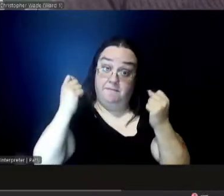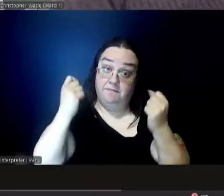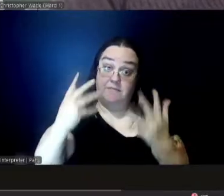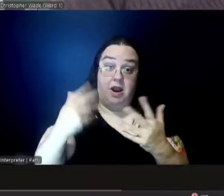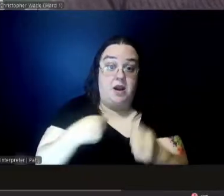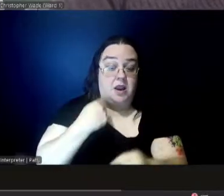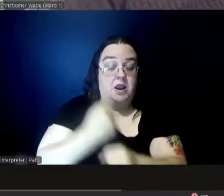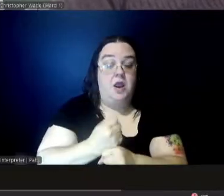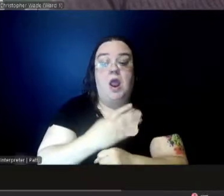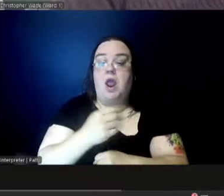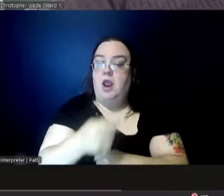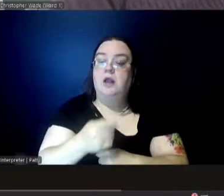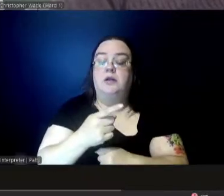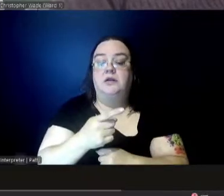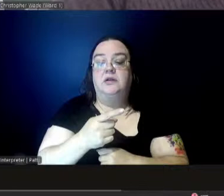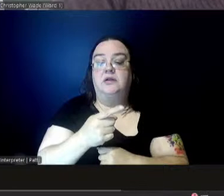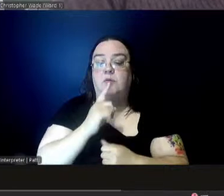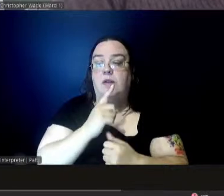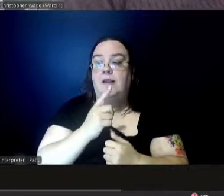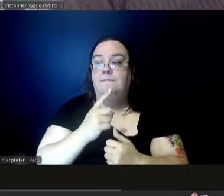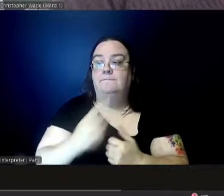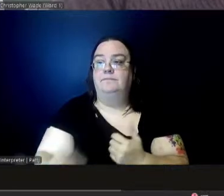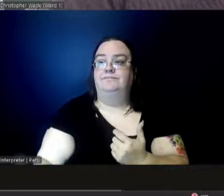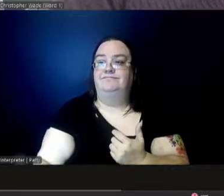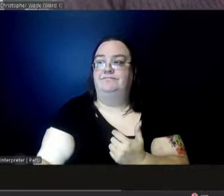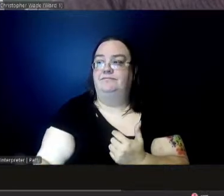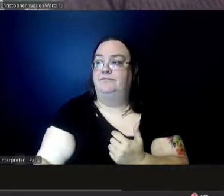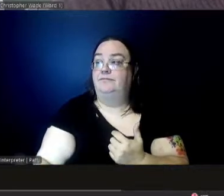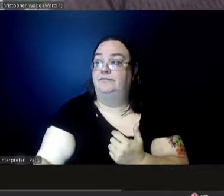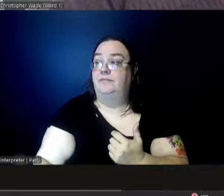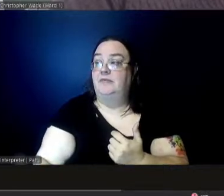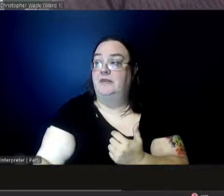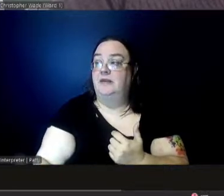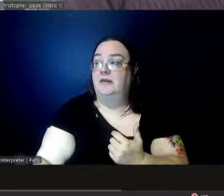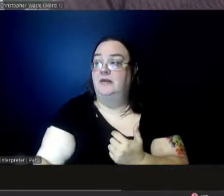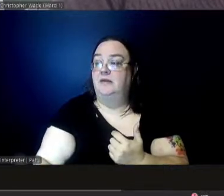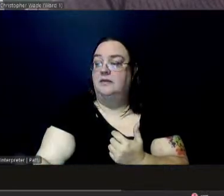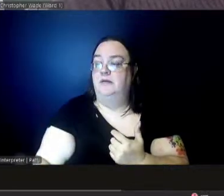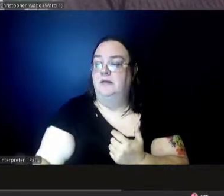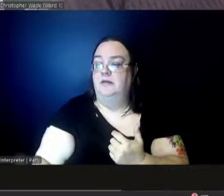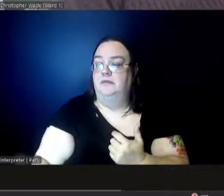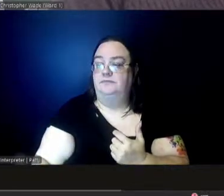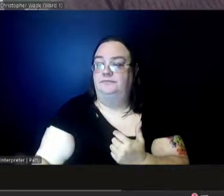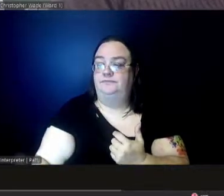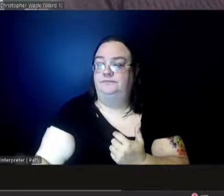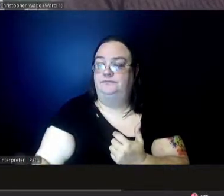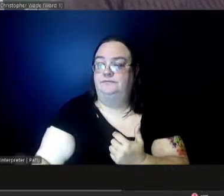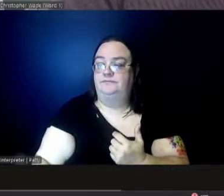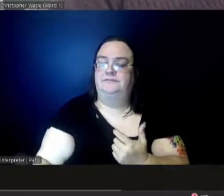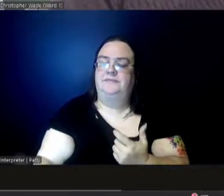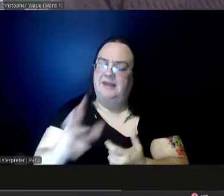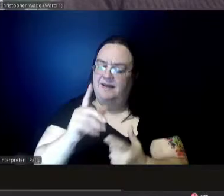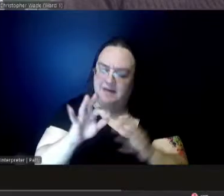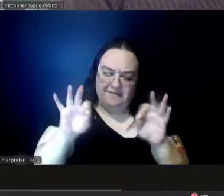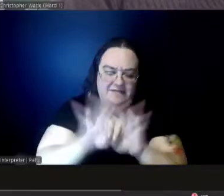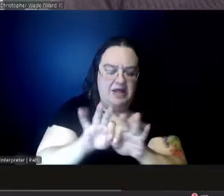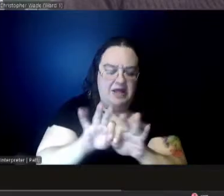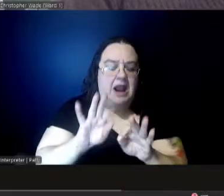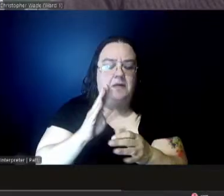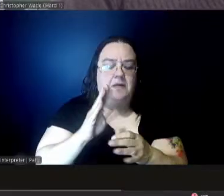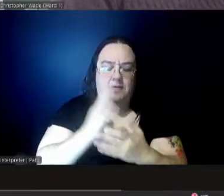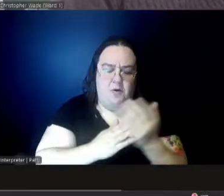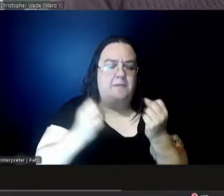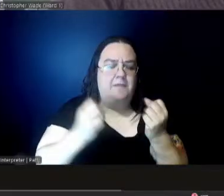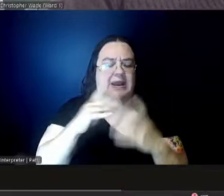was a vital part of a number of very important town initiatives. He passed away